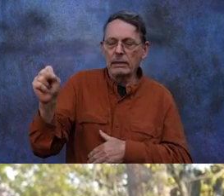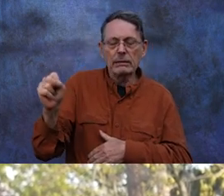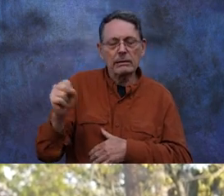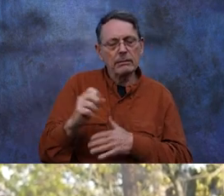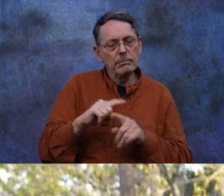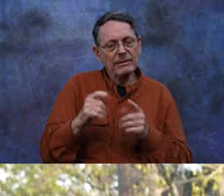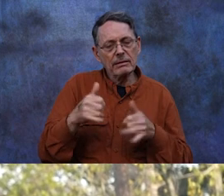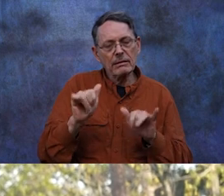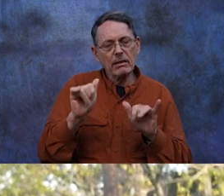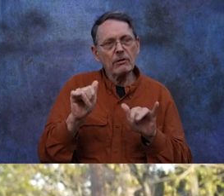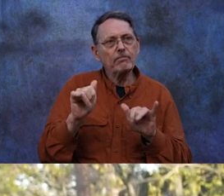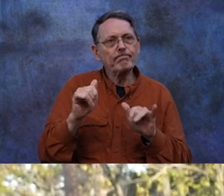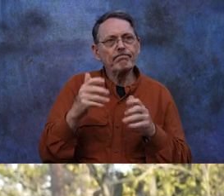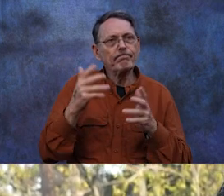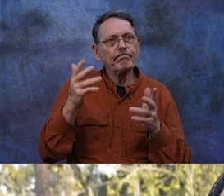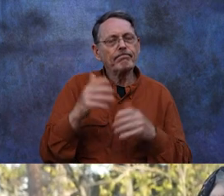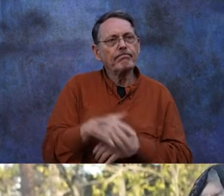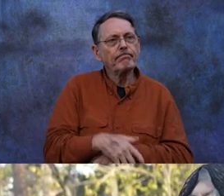and yet.